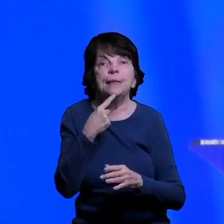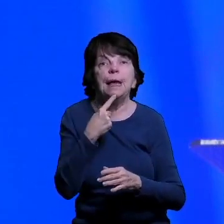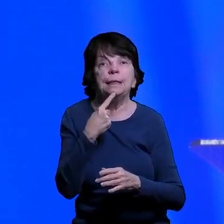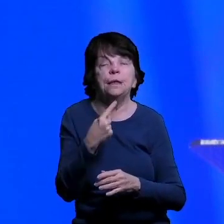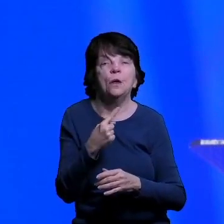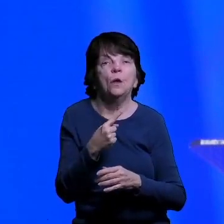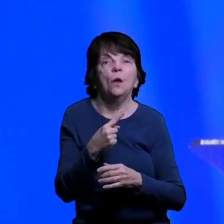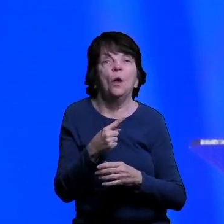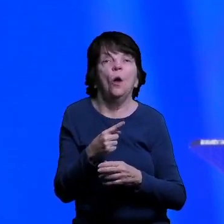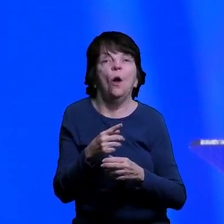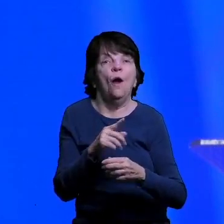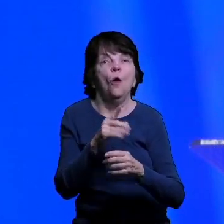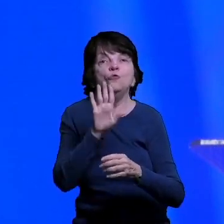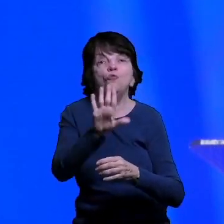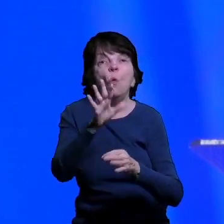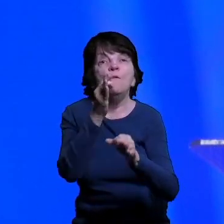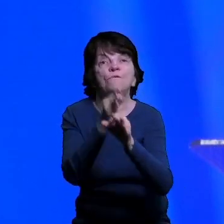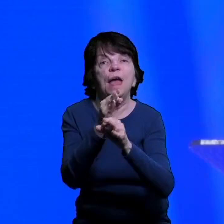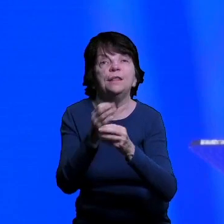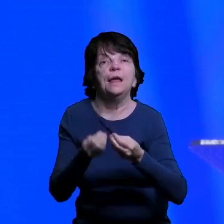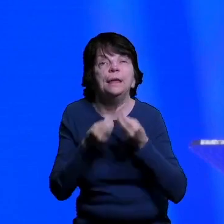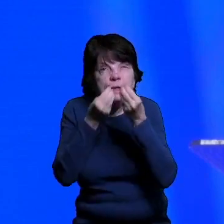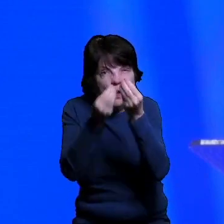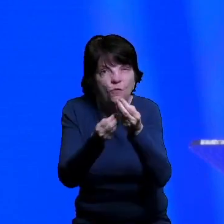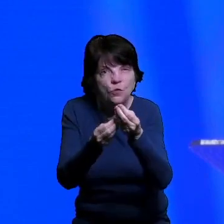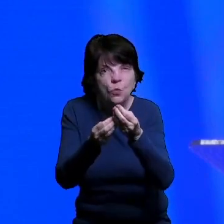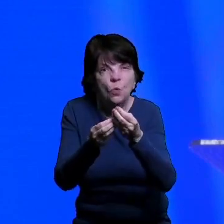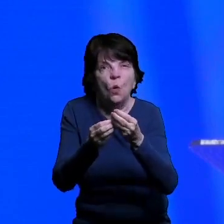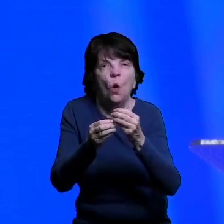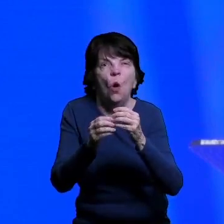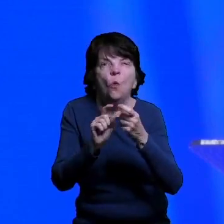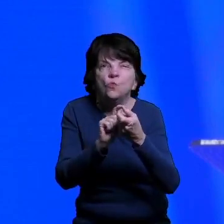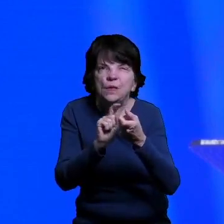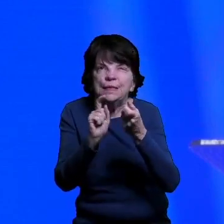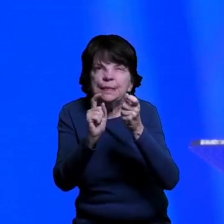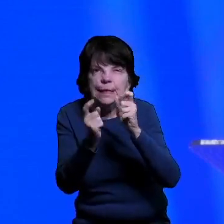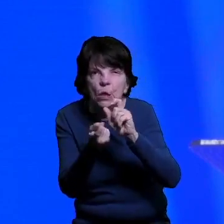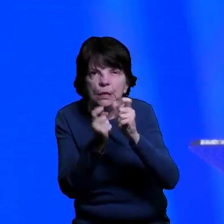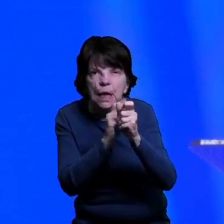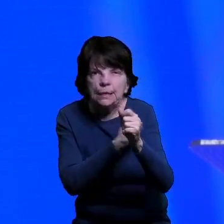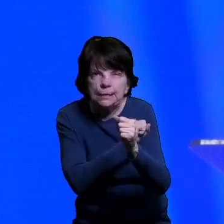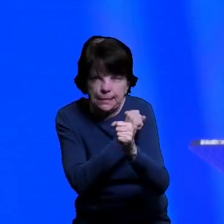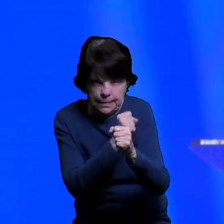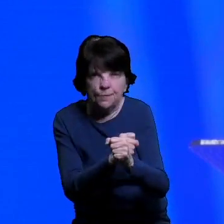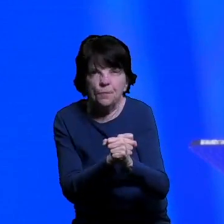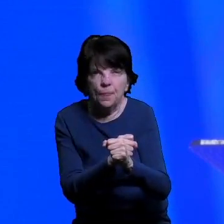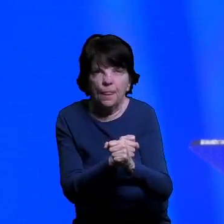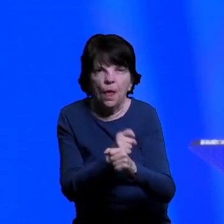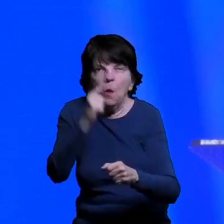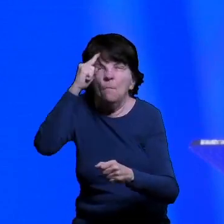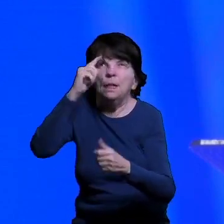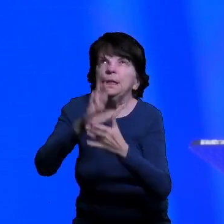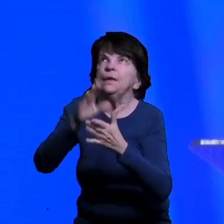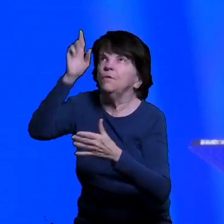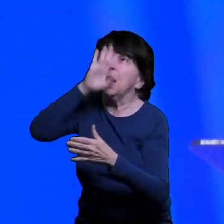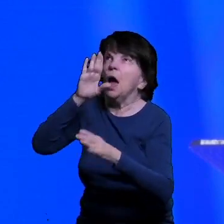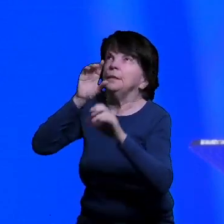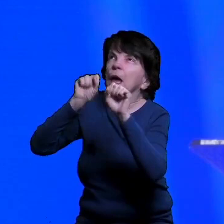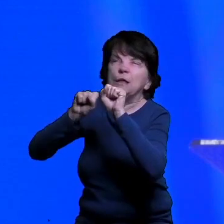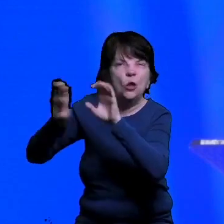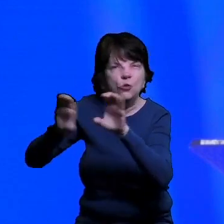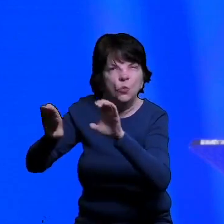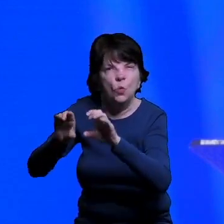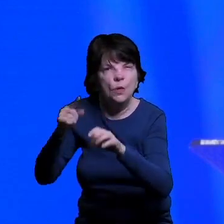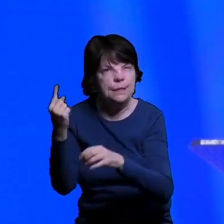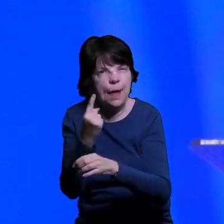faith. Your faith in the Lord gives you that resilience. It's believing God could do something any moment that could